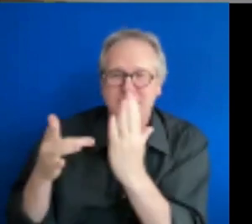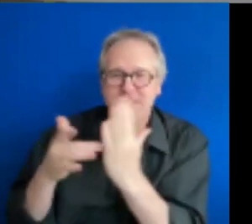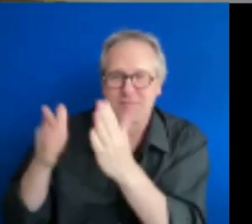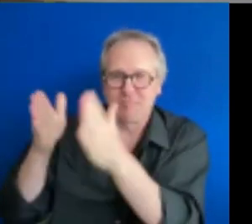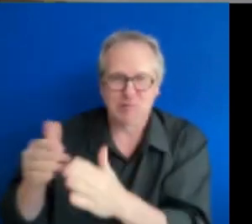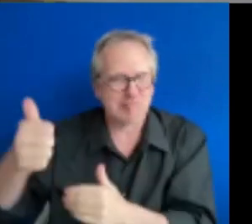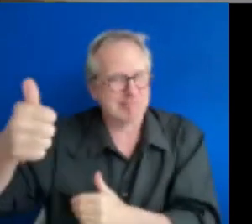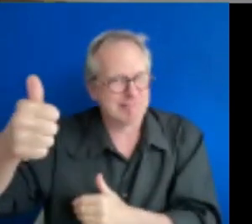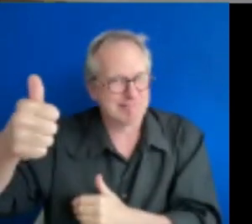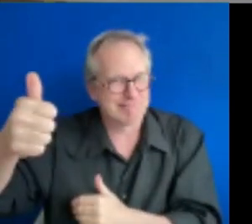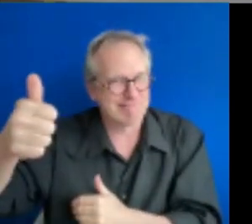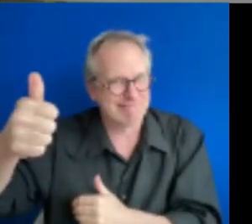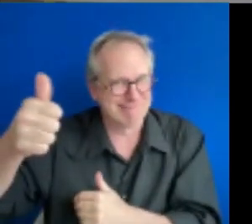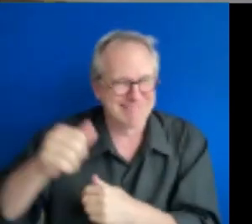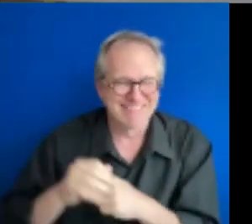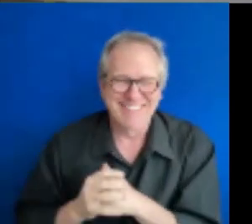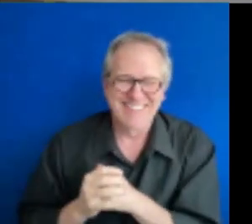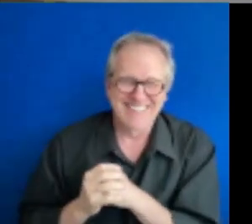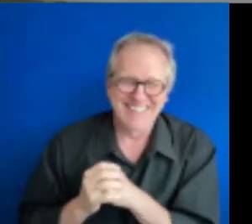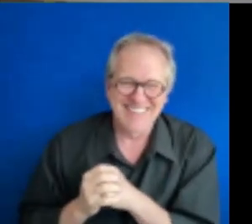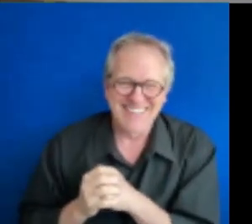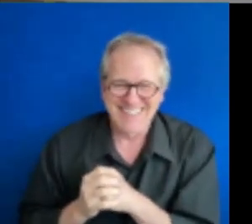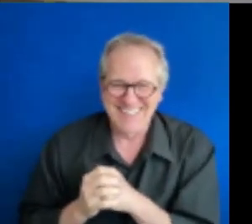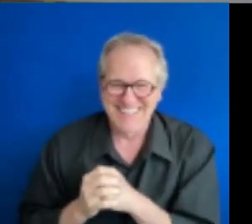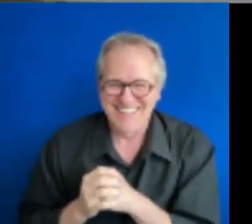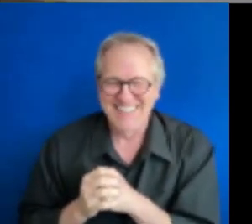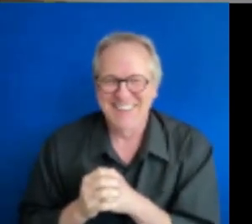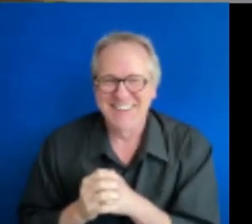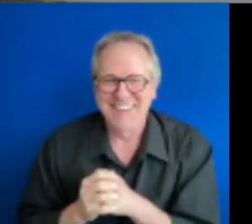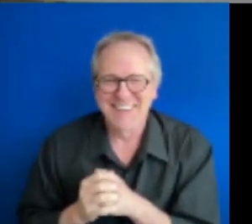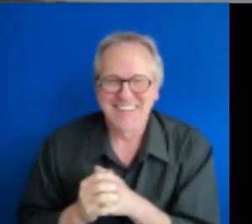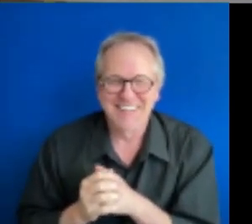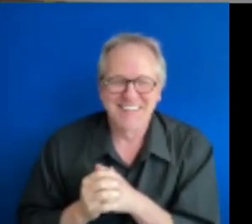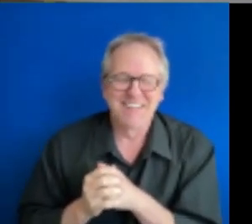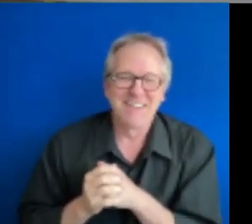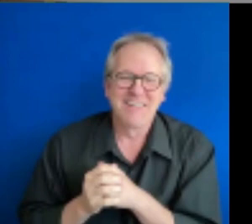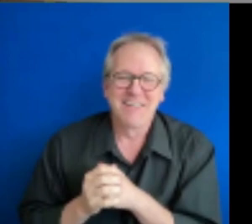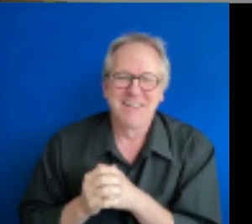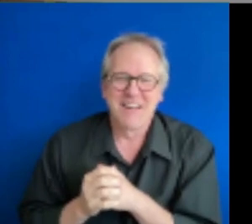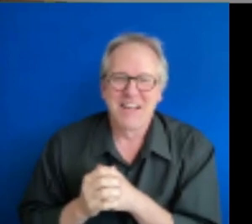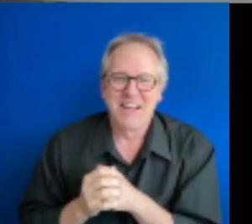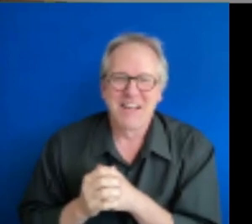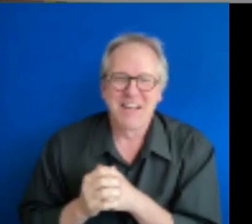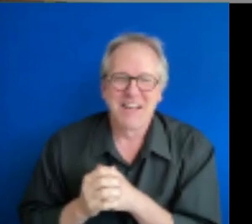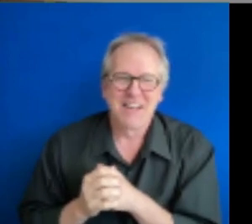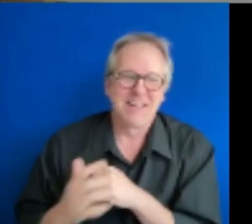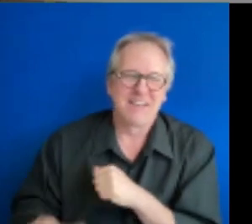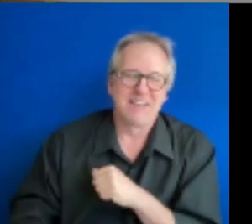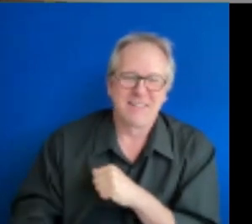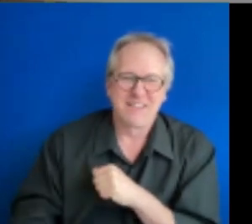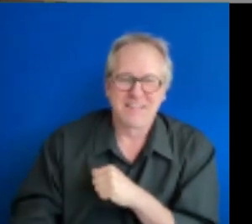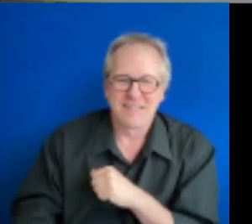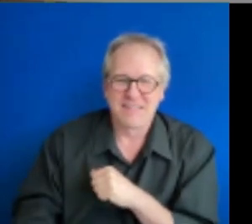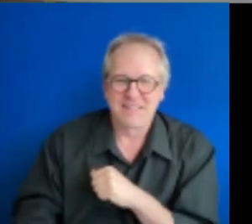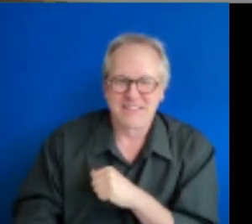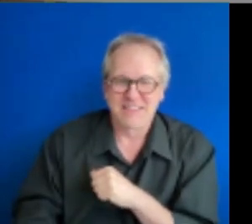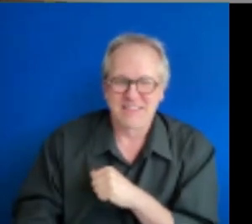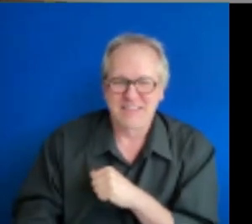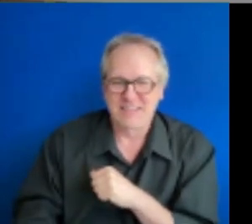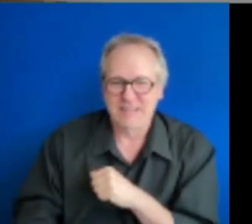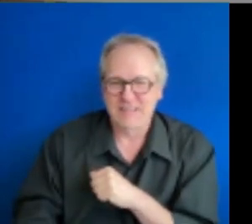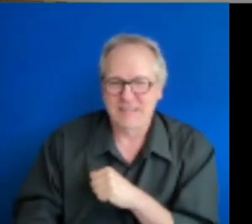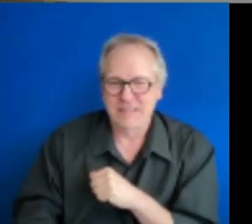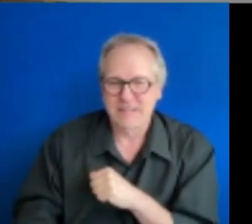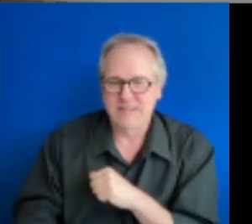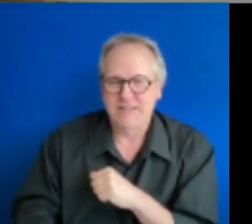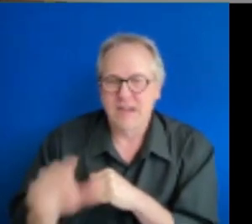And our other discussant. Our other discussant.